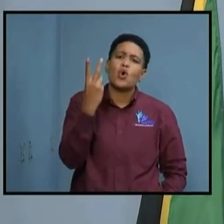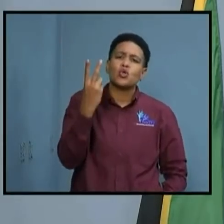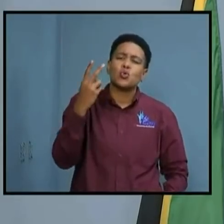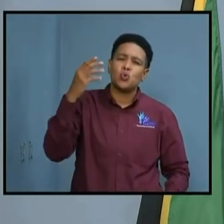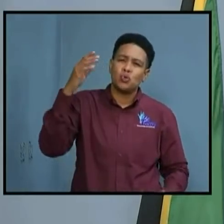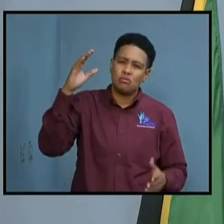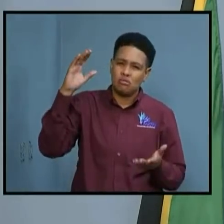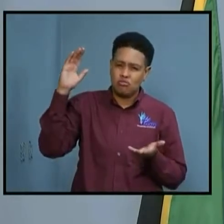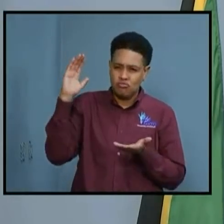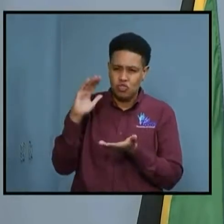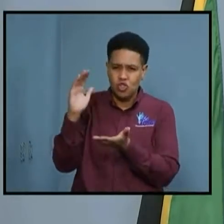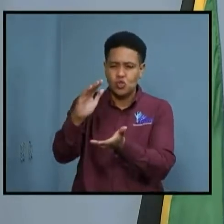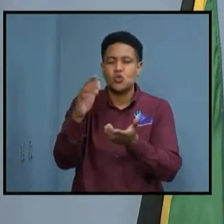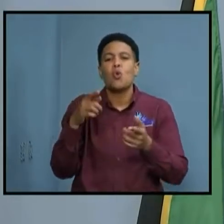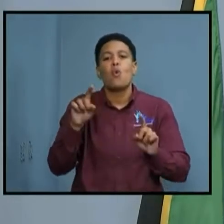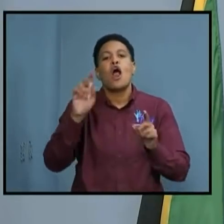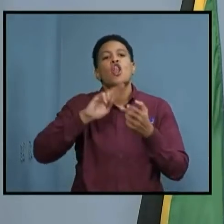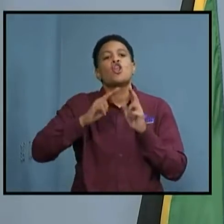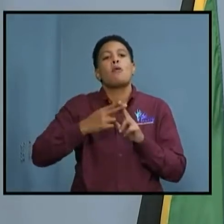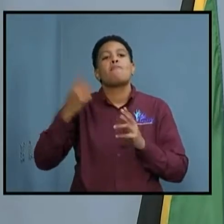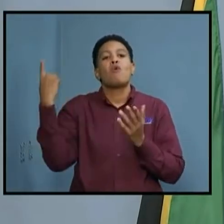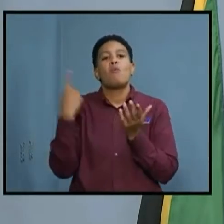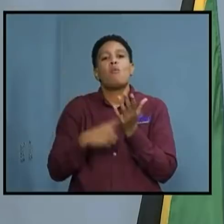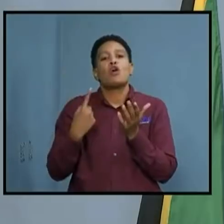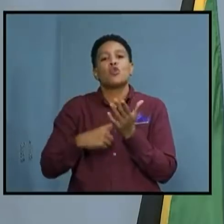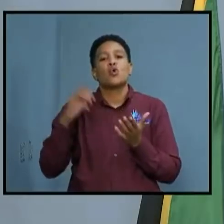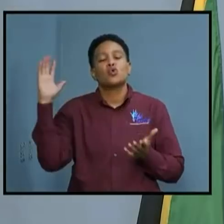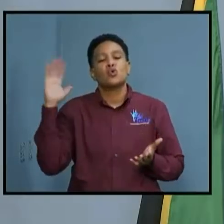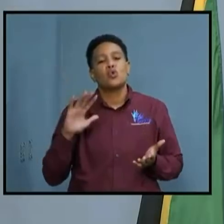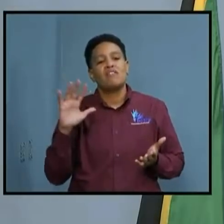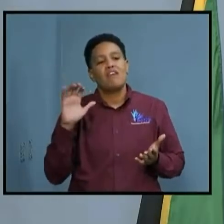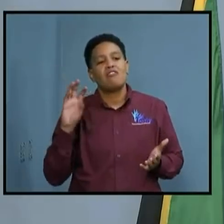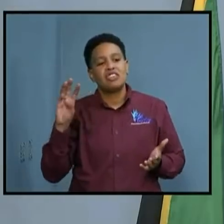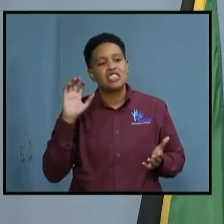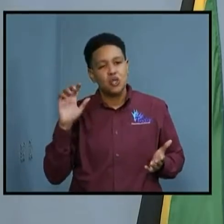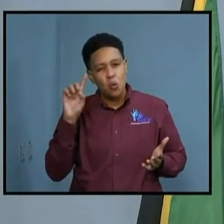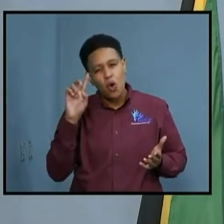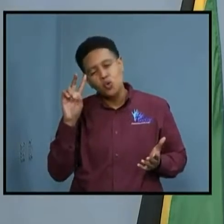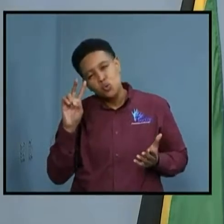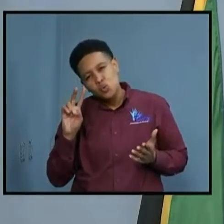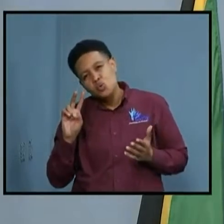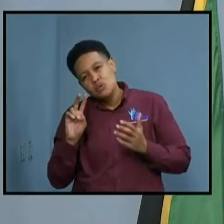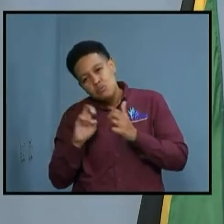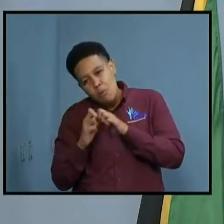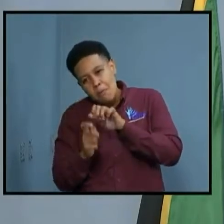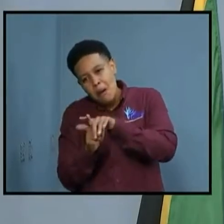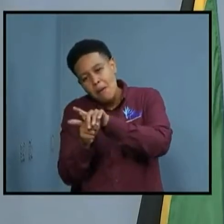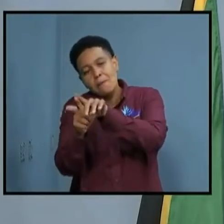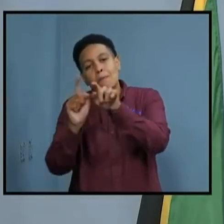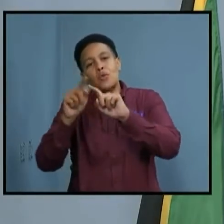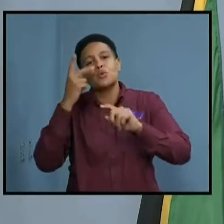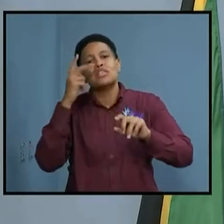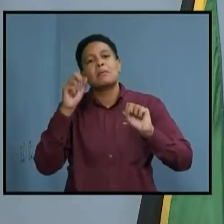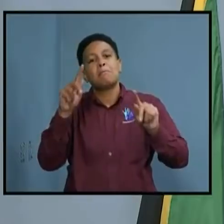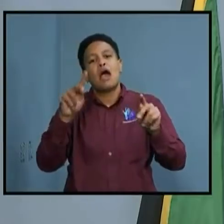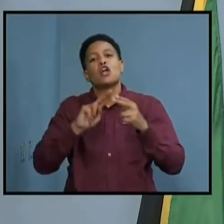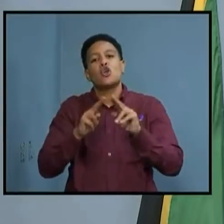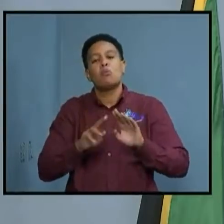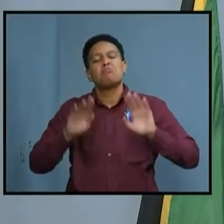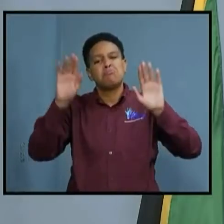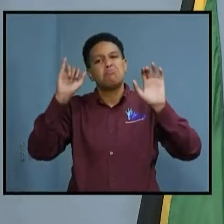glitches while the numbers went from 1,000 to 500 or 600. But you'll see it back up to those numbers in short